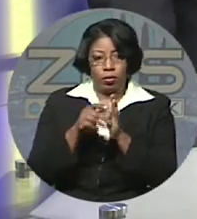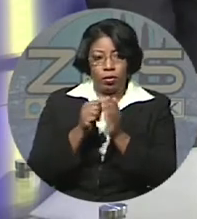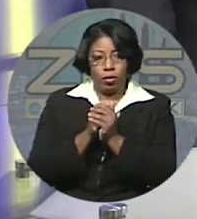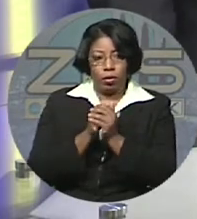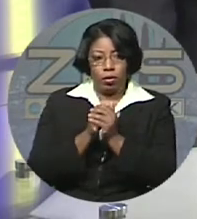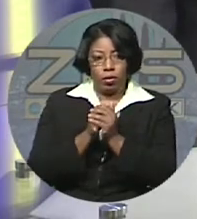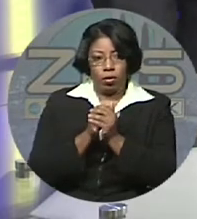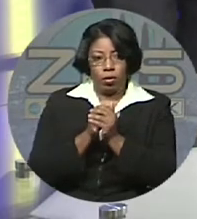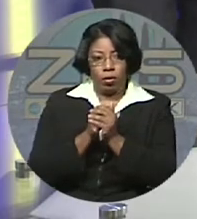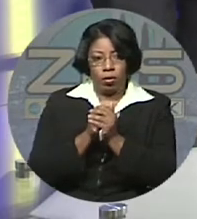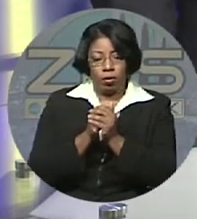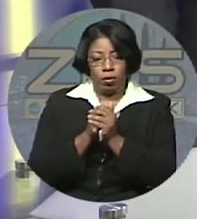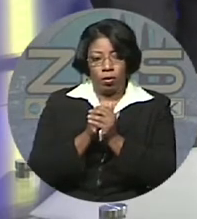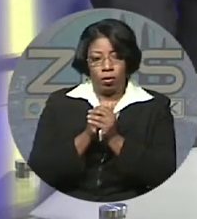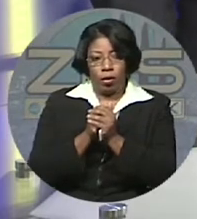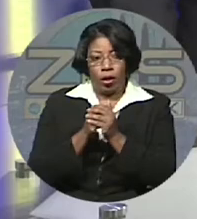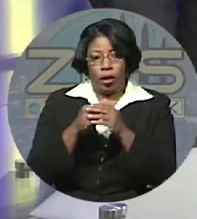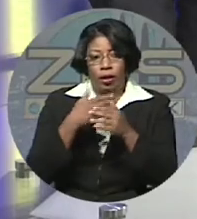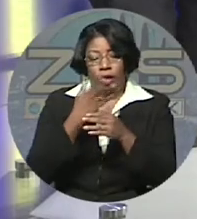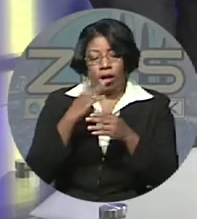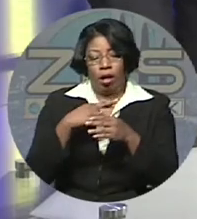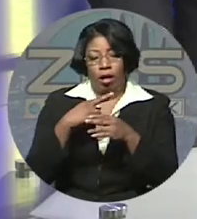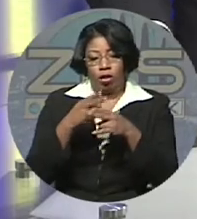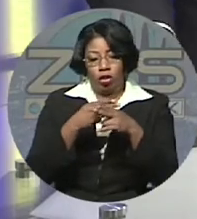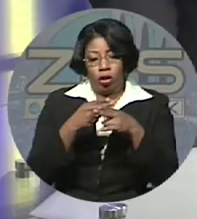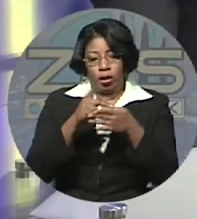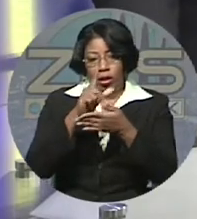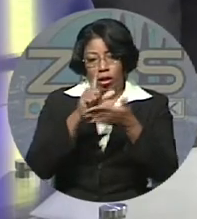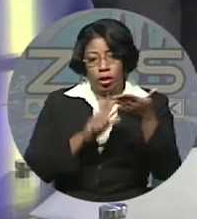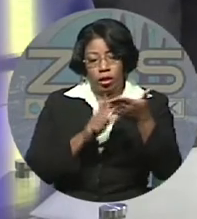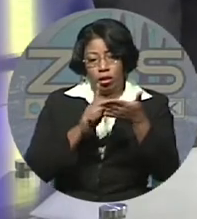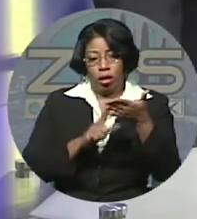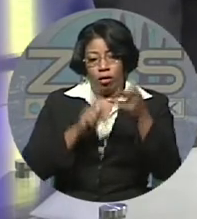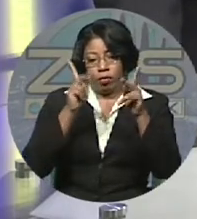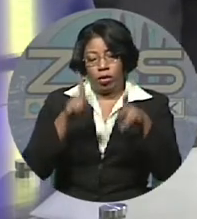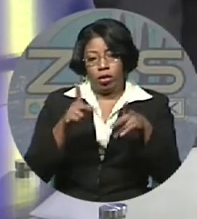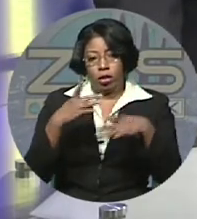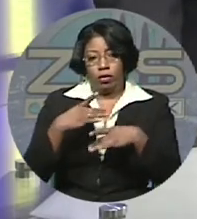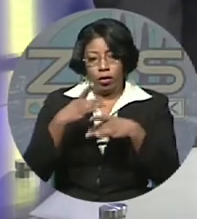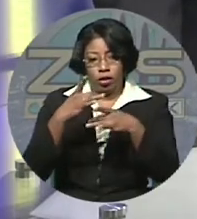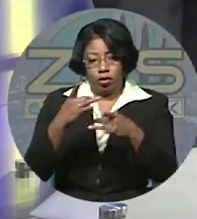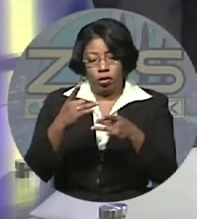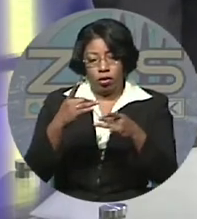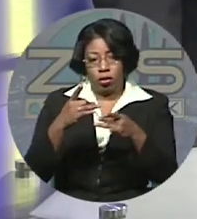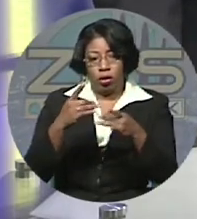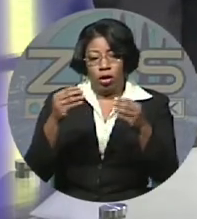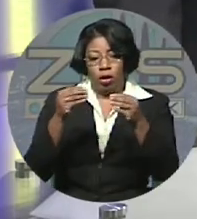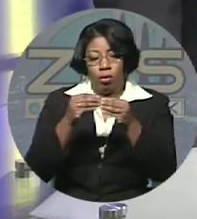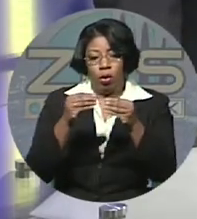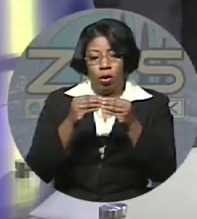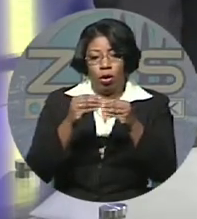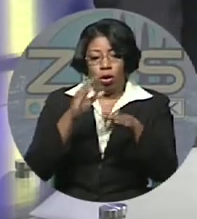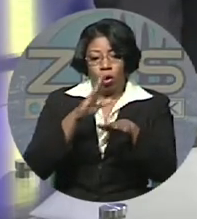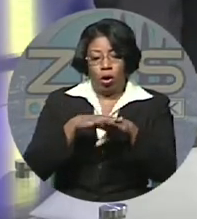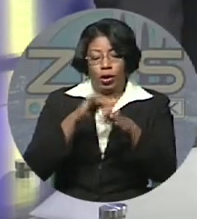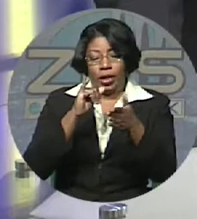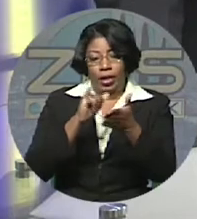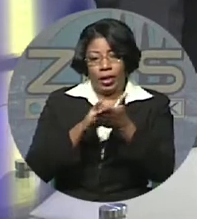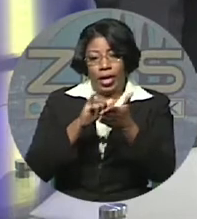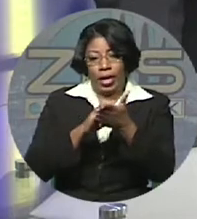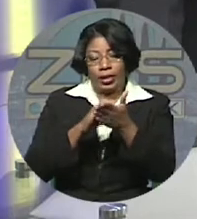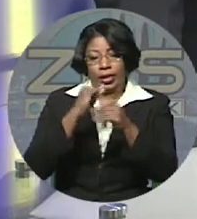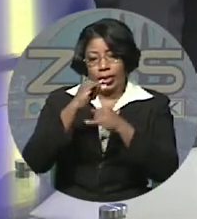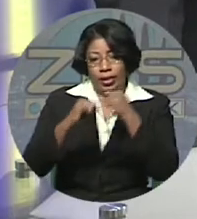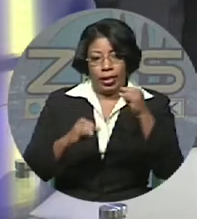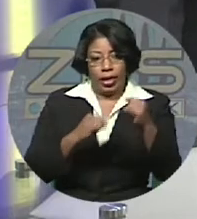the list of persons of interest. Vaughn Albury tonight has more on this developing story and the international attention it has